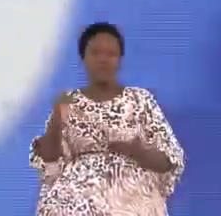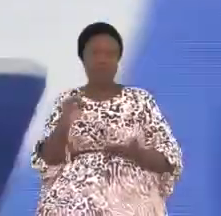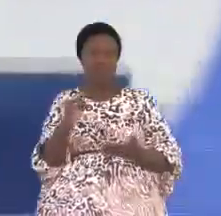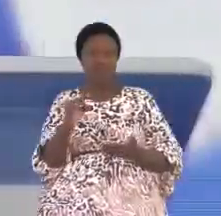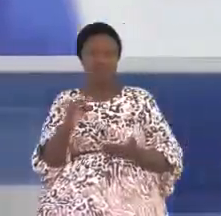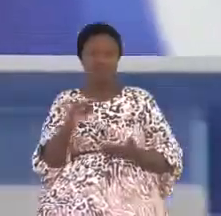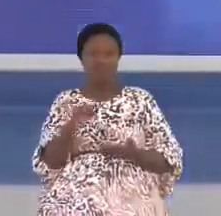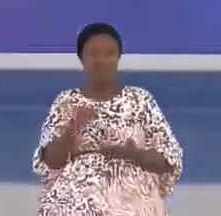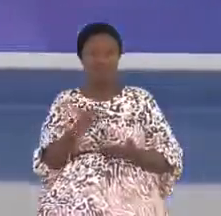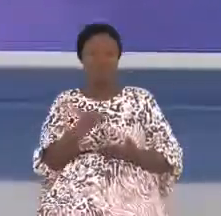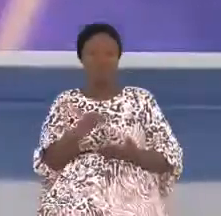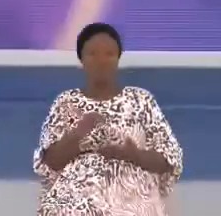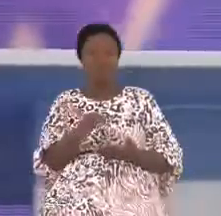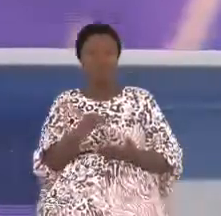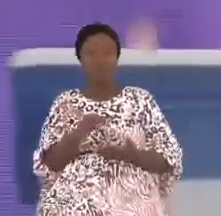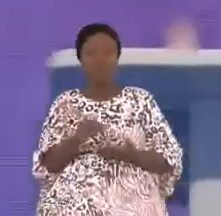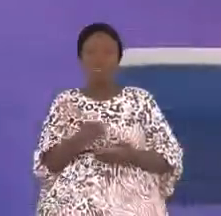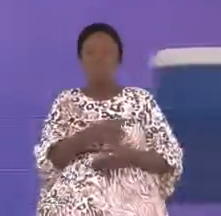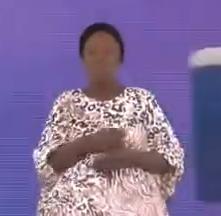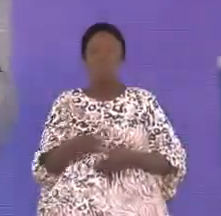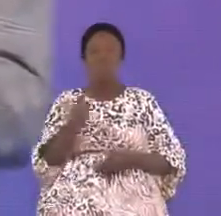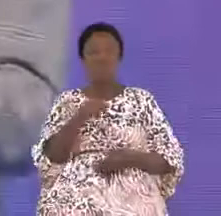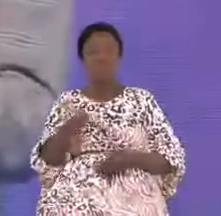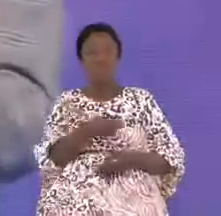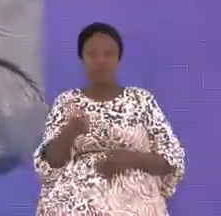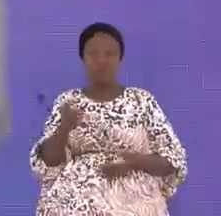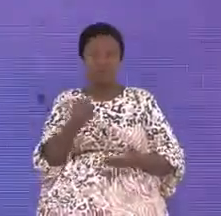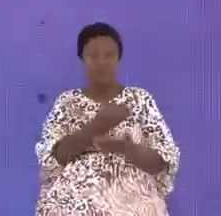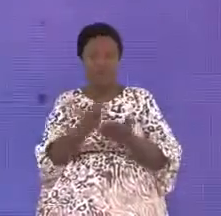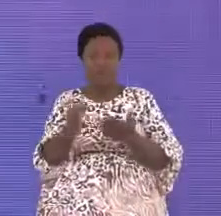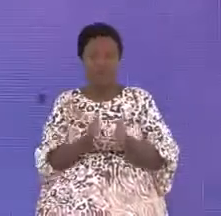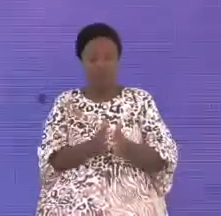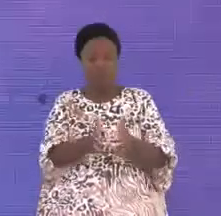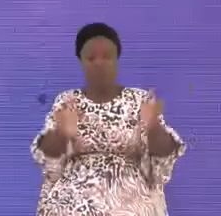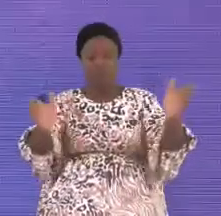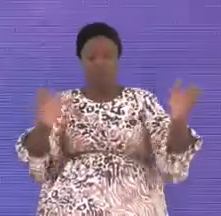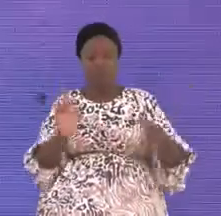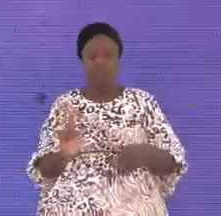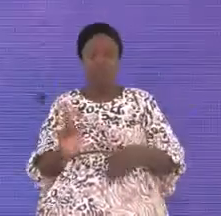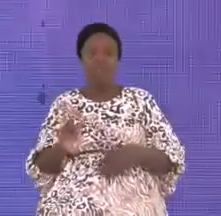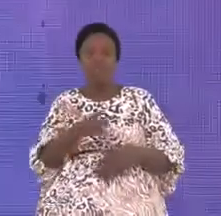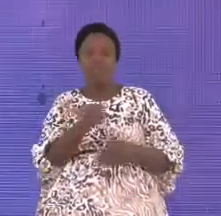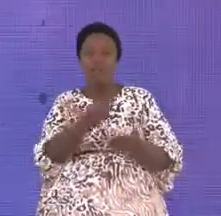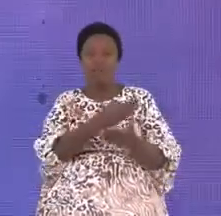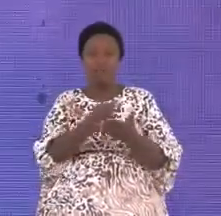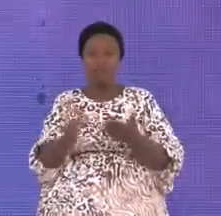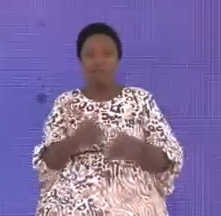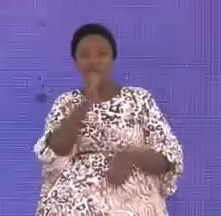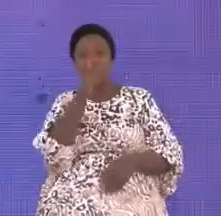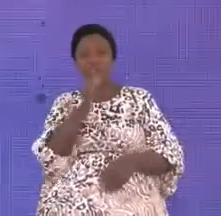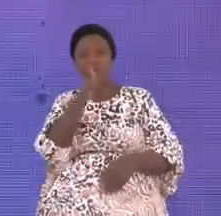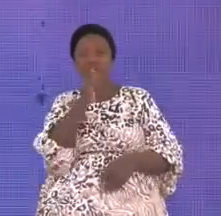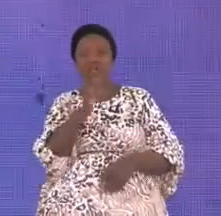they'll fail publicly they'll fail privately they'll